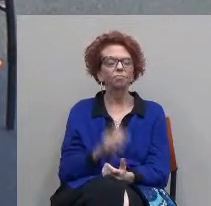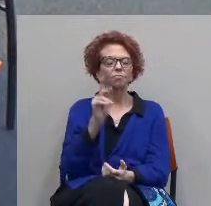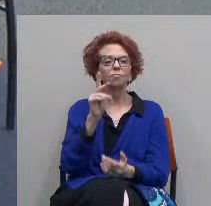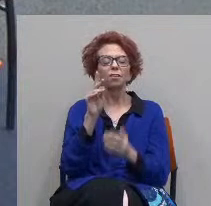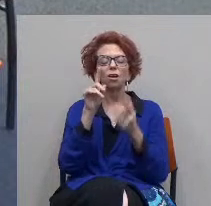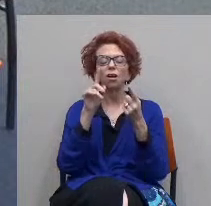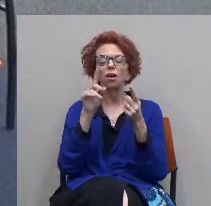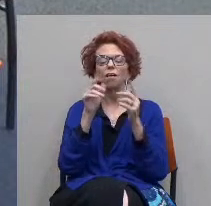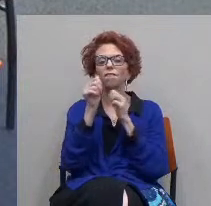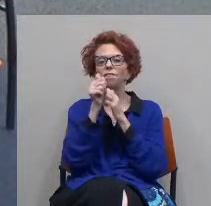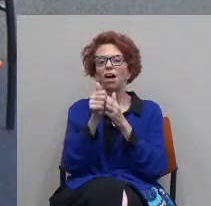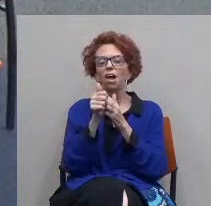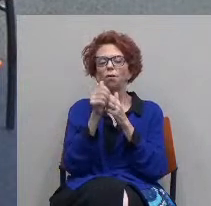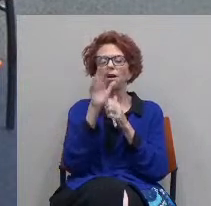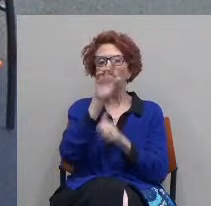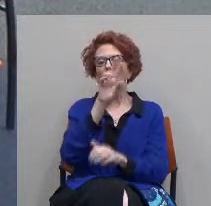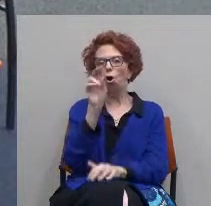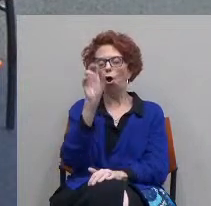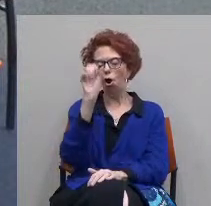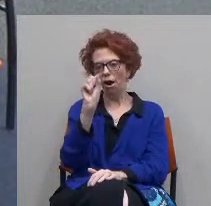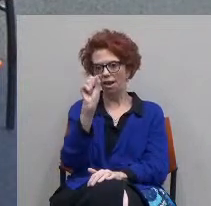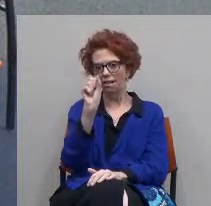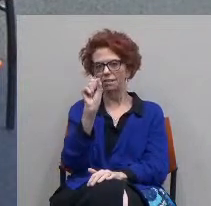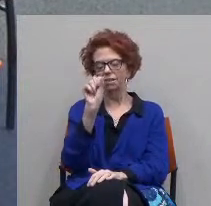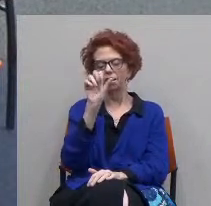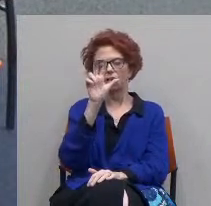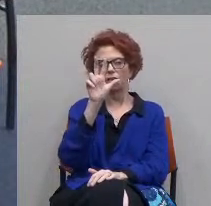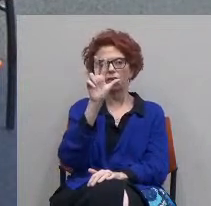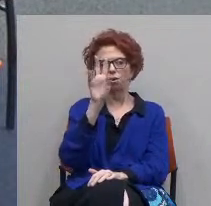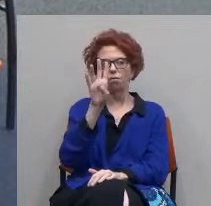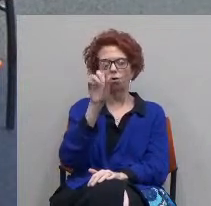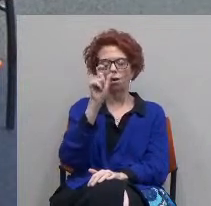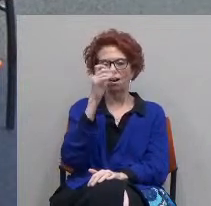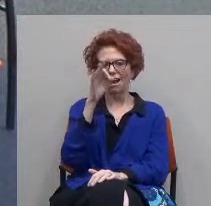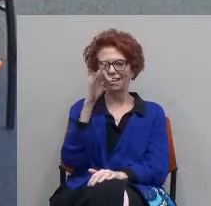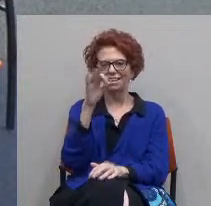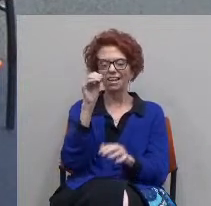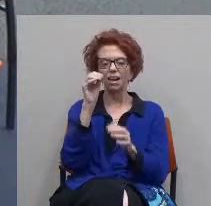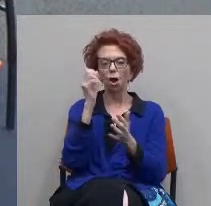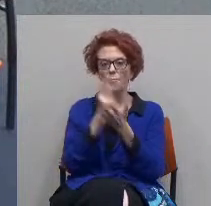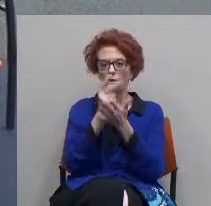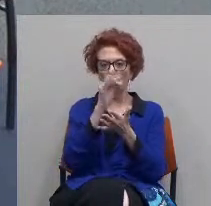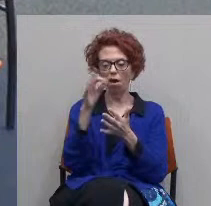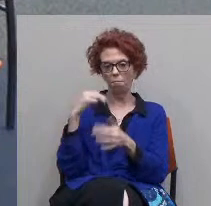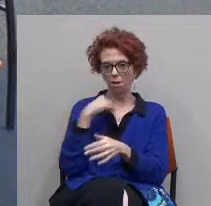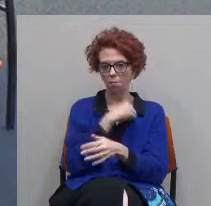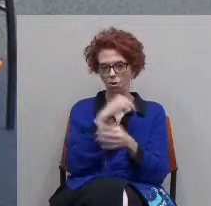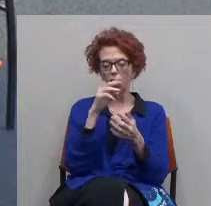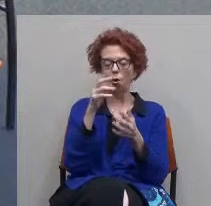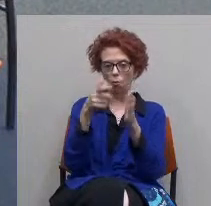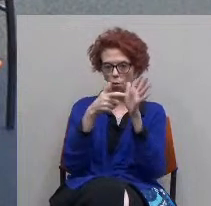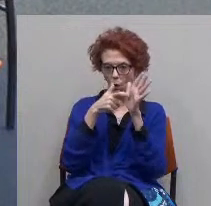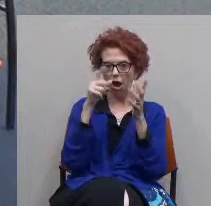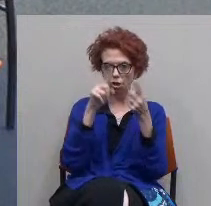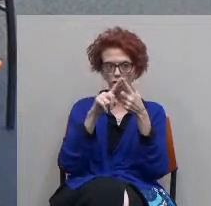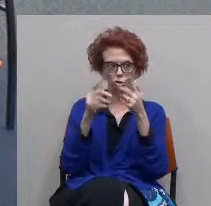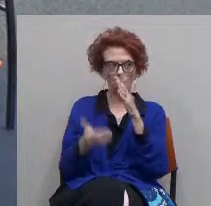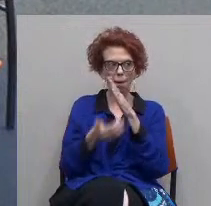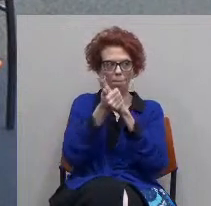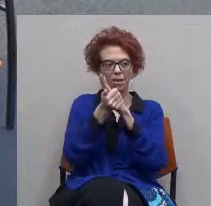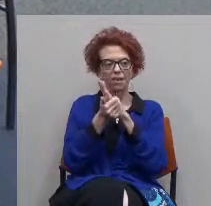According to revised statute 42:19, unanimous approval of the members present is required to amend the agenda.